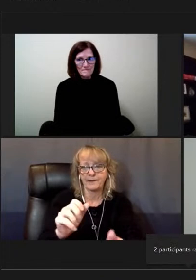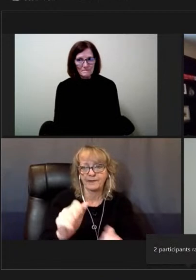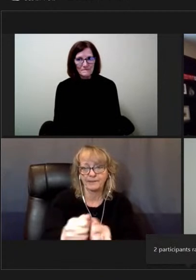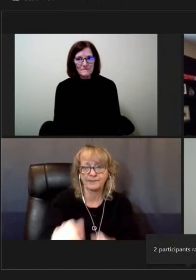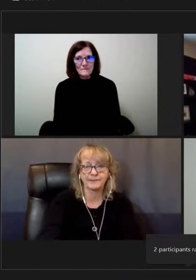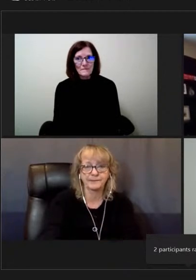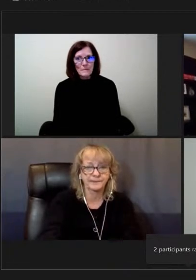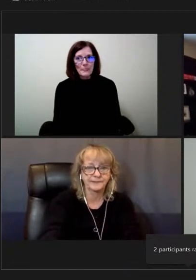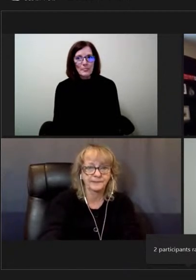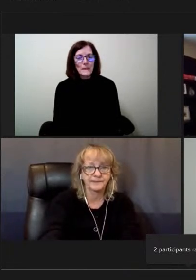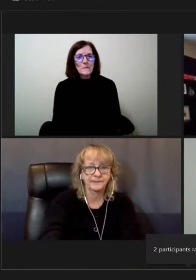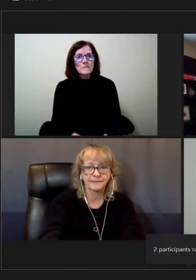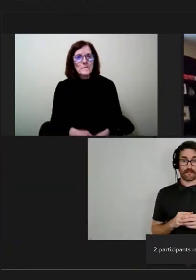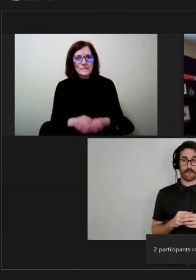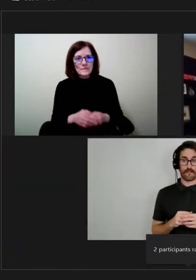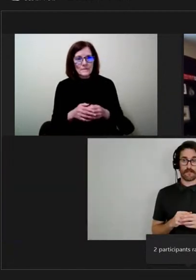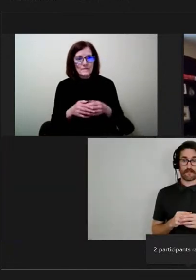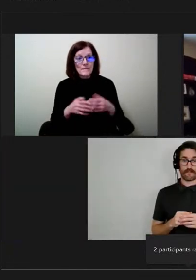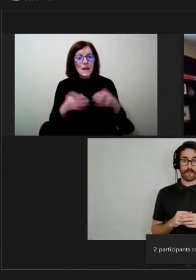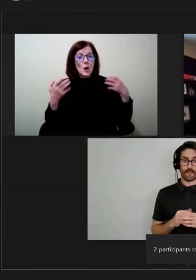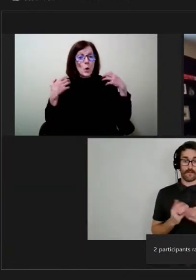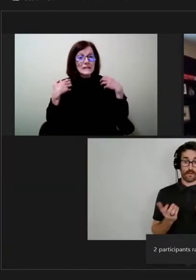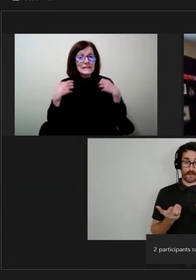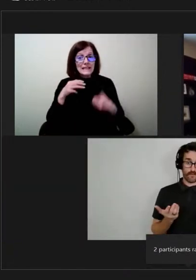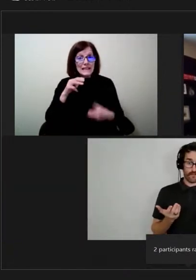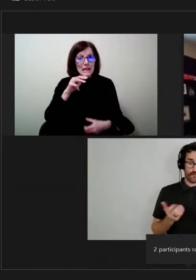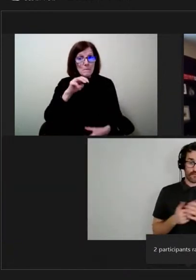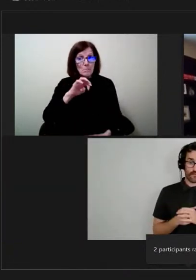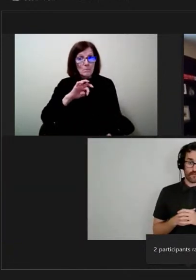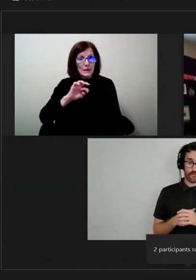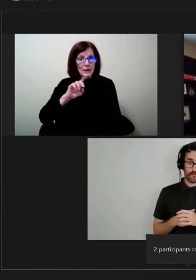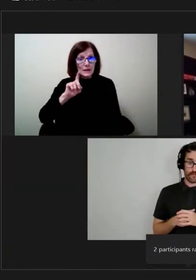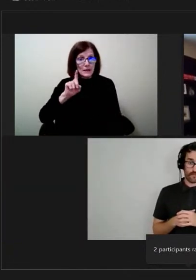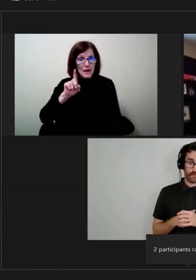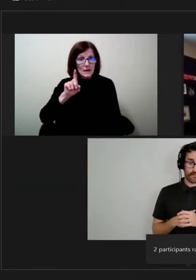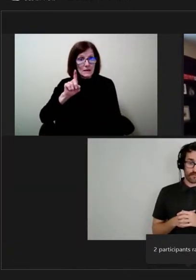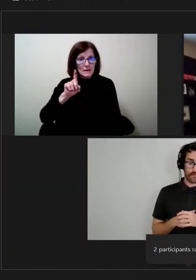Councillor Menard, are you out there?